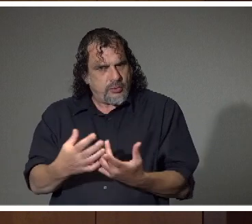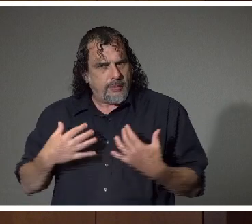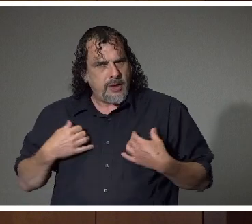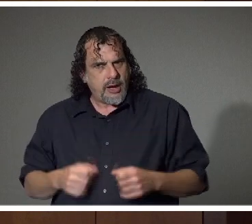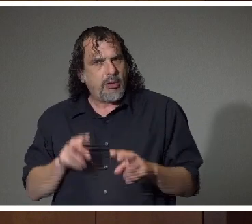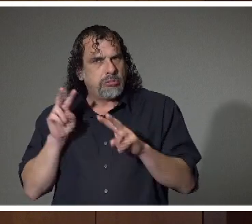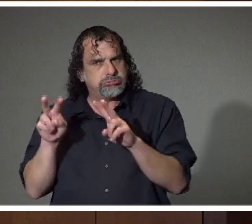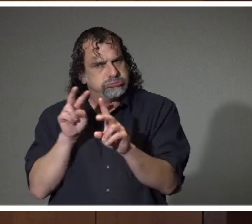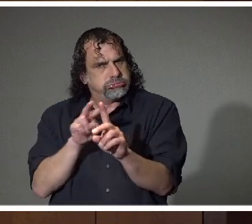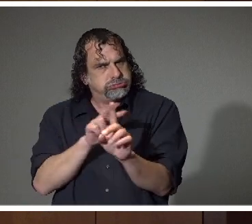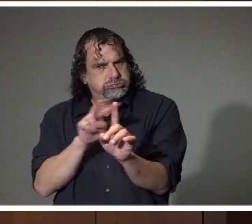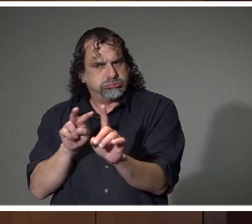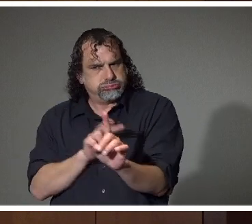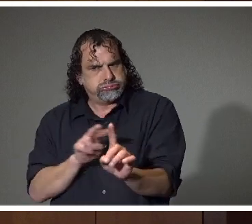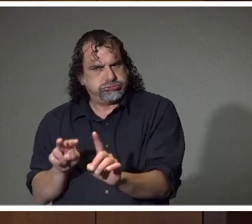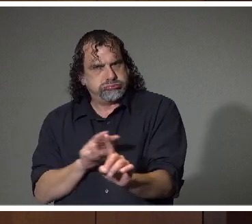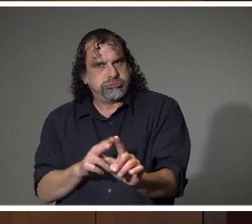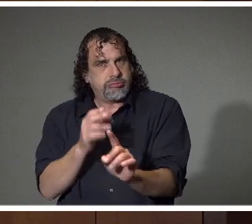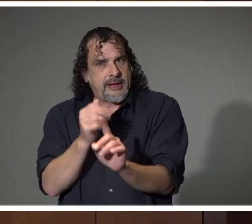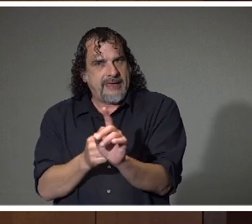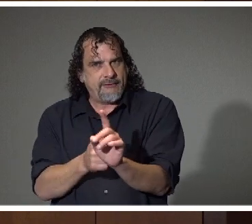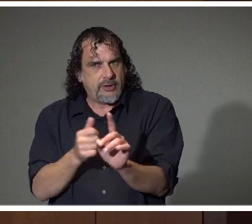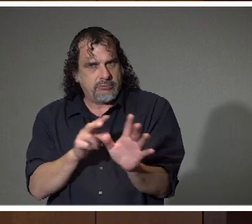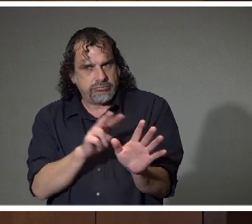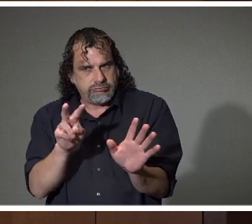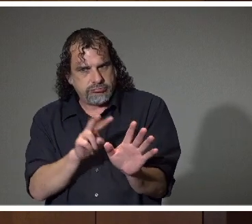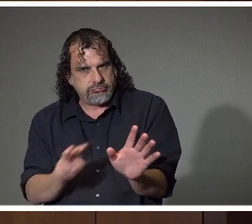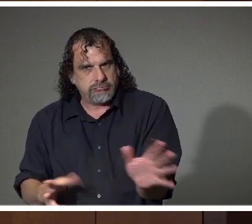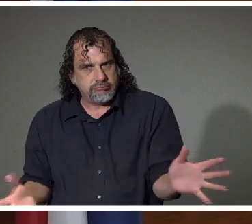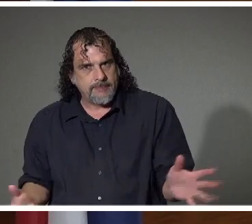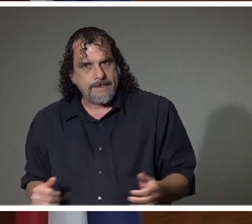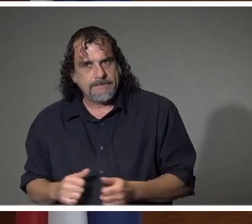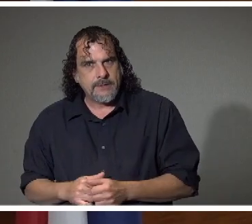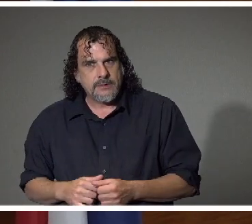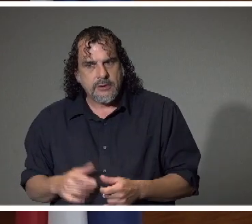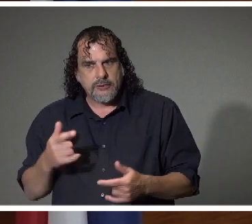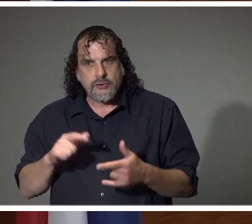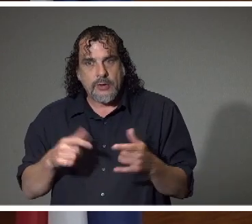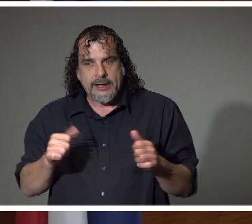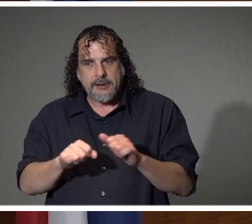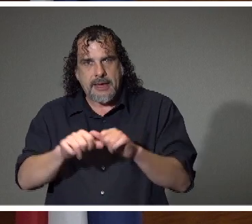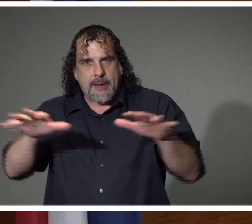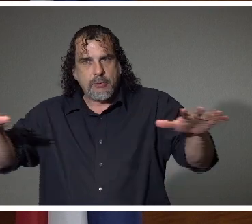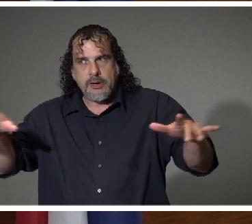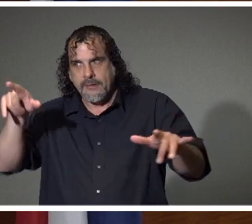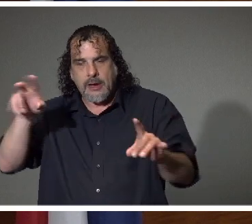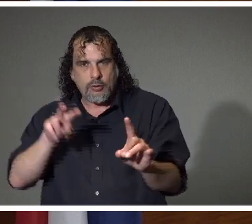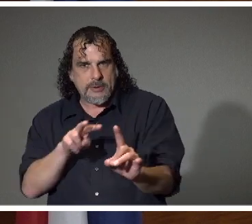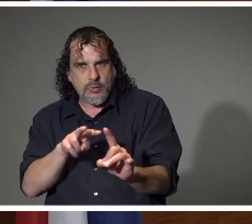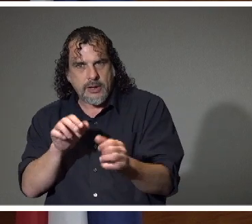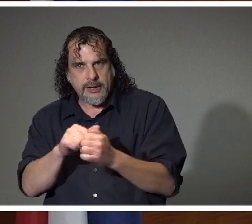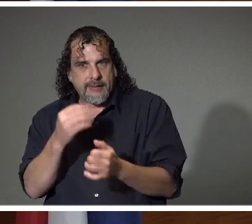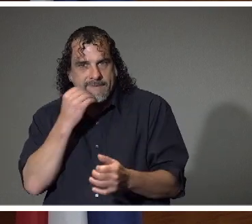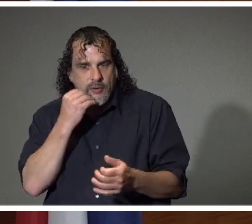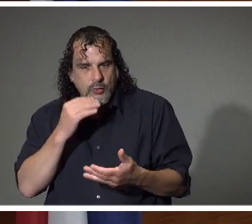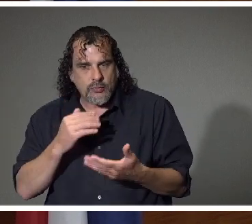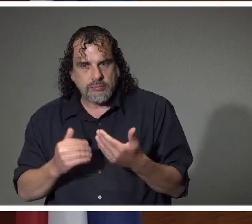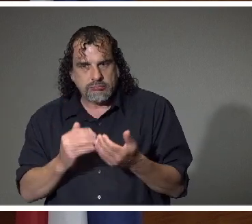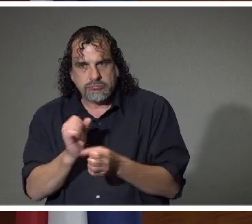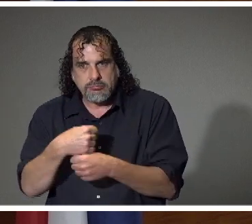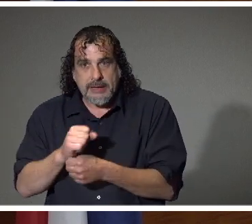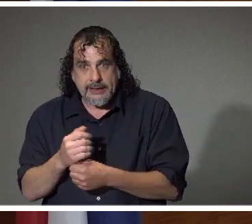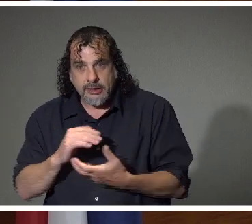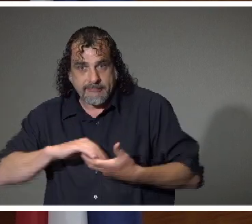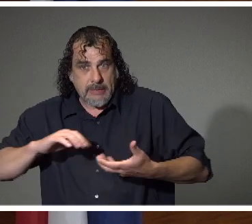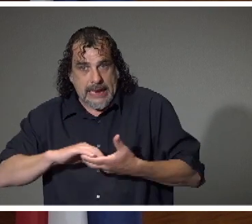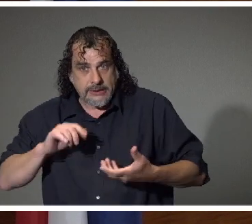monitoring every single case, and so they would be monitoring any potential outbreaks. within a food processing facility.